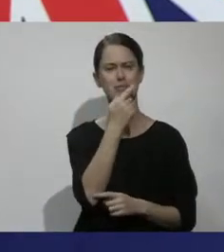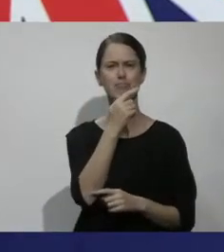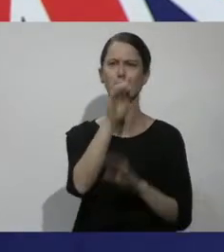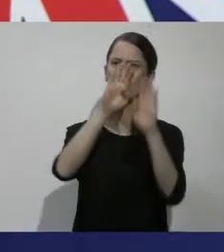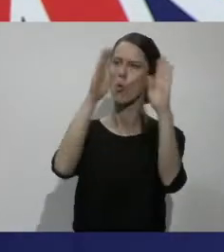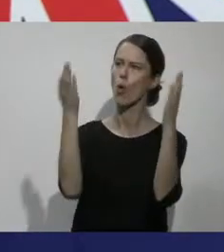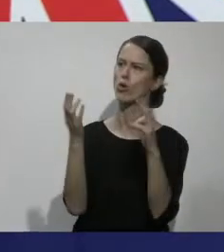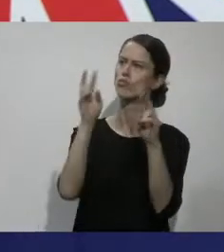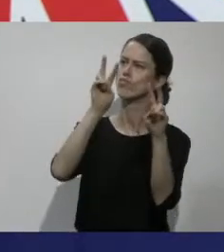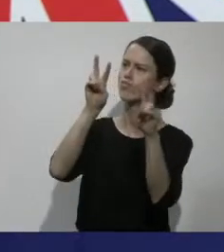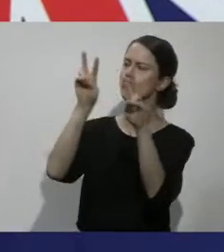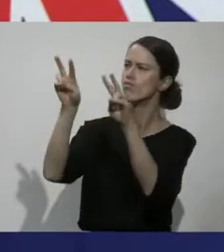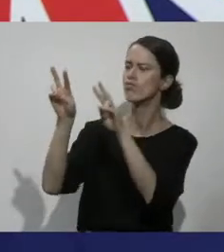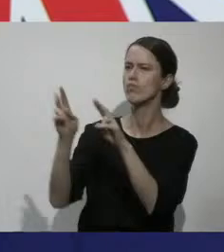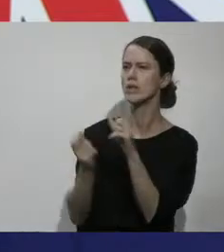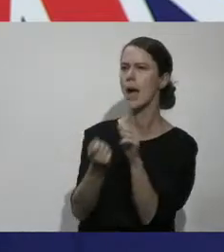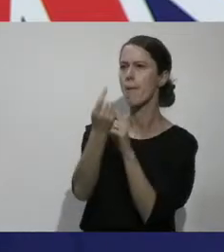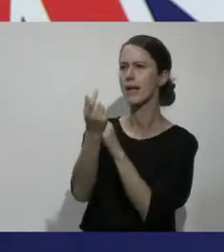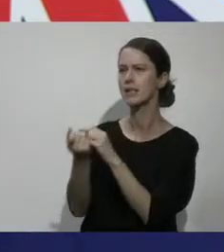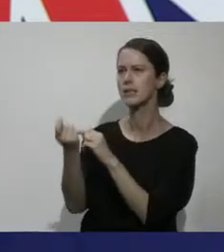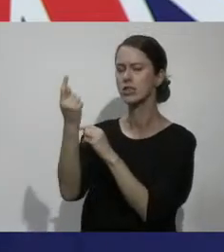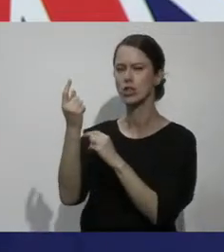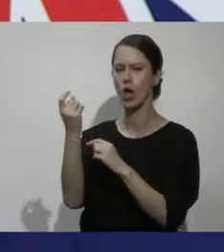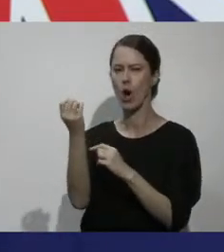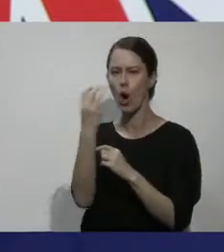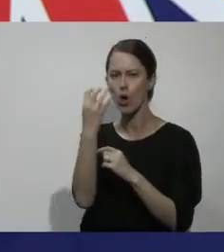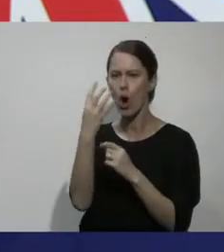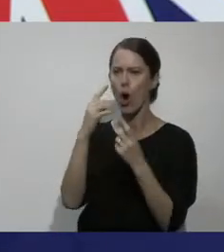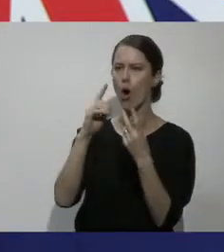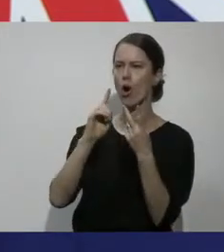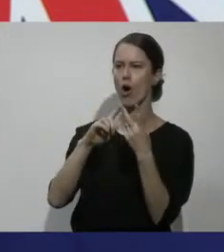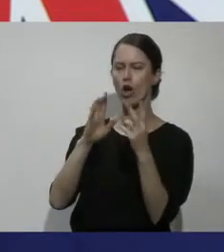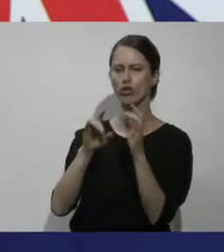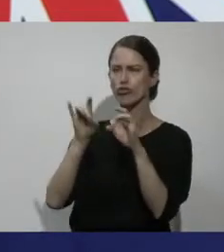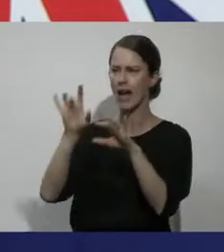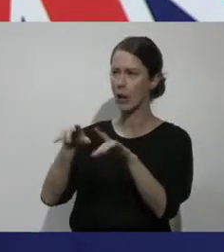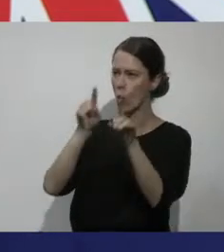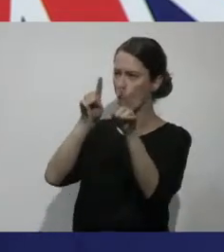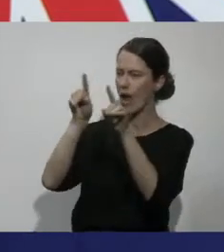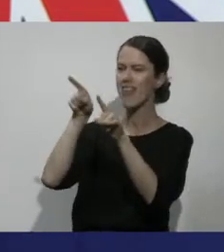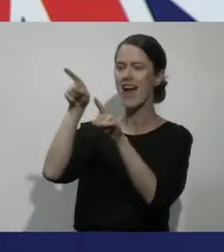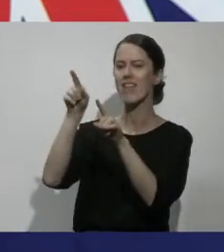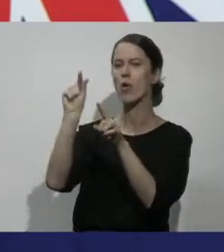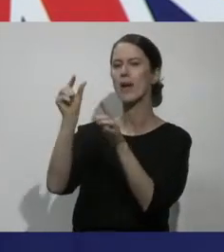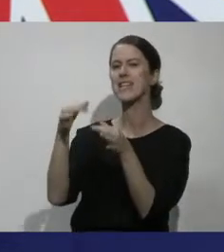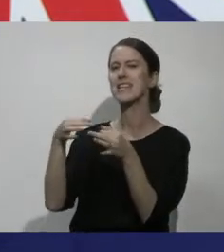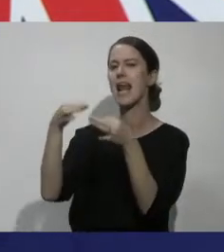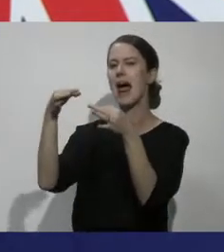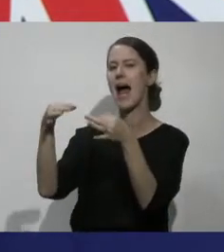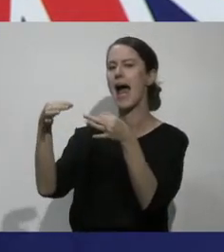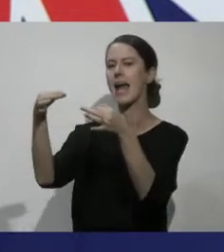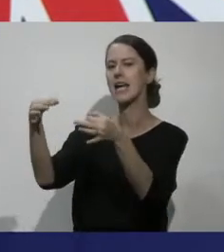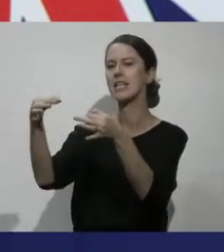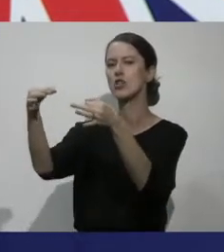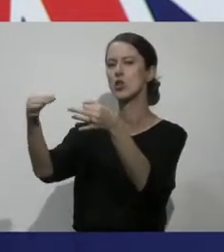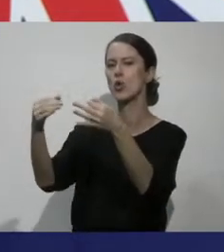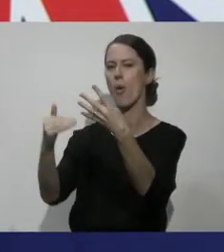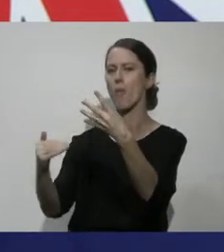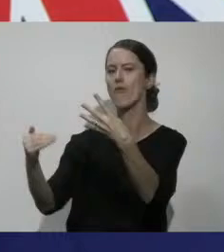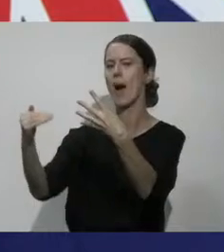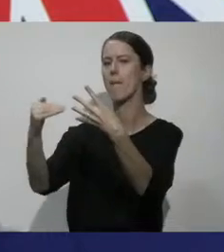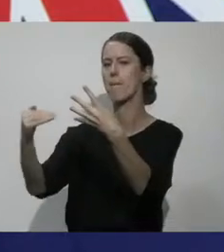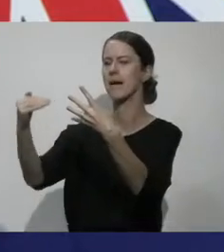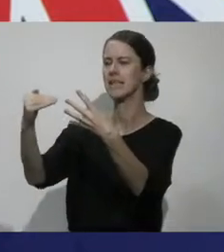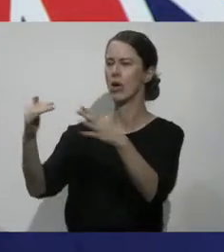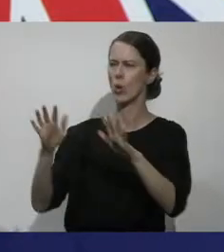have demonstrated, the likes of Hong Kong or the likes of Australia, where they have taken a little bit more time and